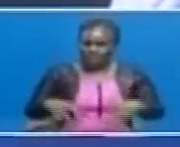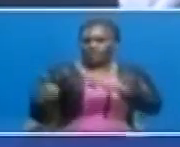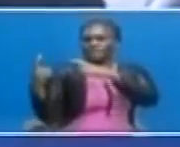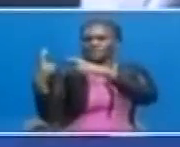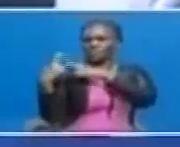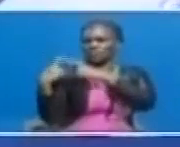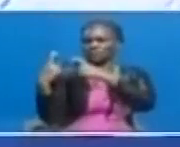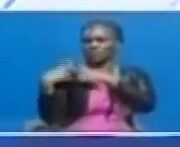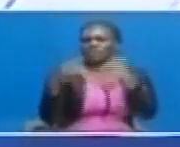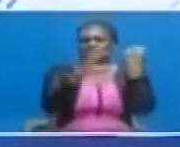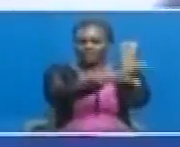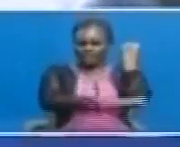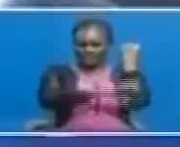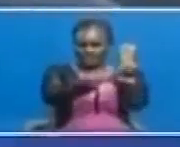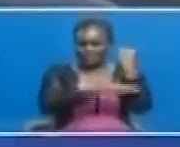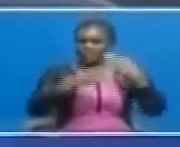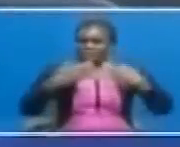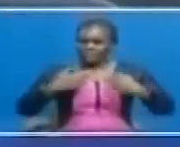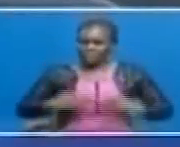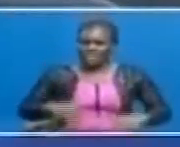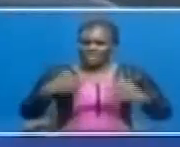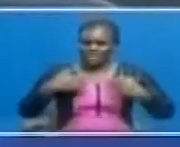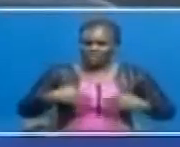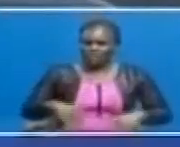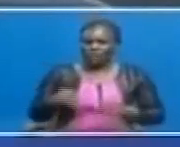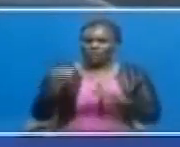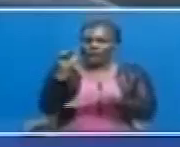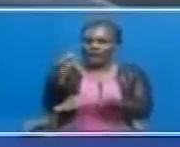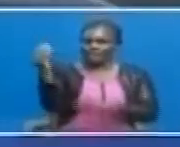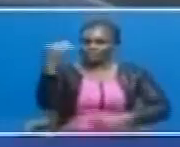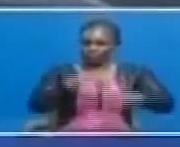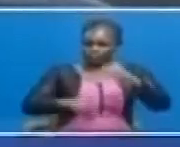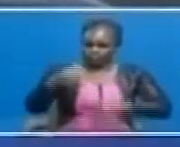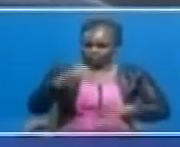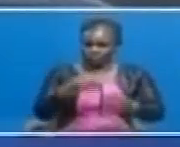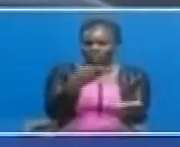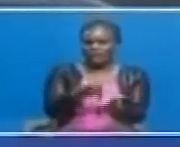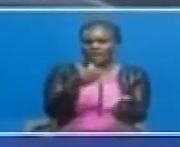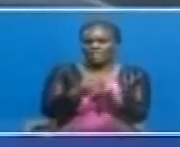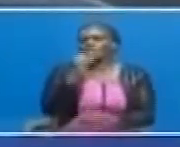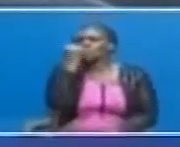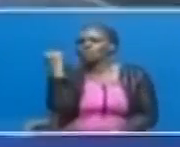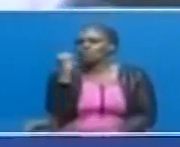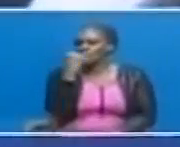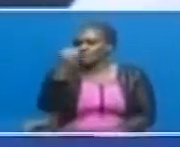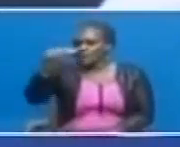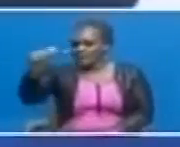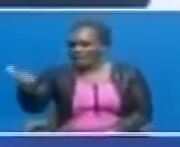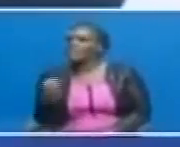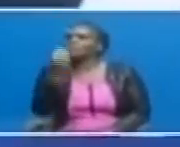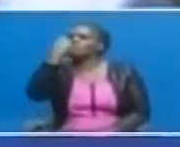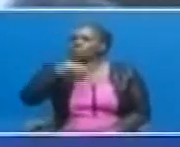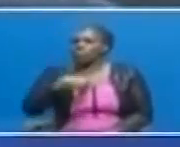ambao waliombea kura fedha ya Mumias shuka. Wale wenye walikula Mumias shuka sini wale walifukusa Kalwale mpaka